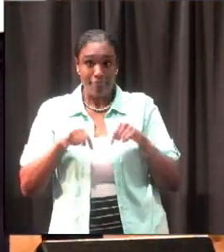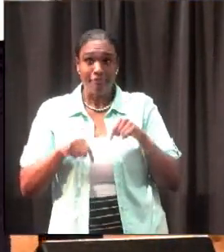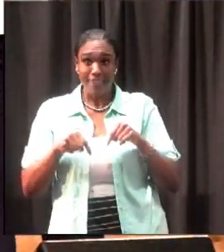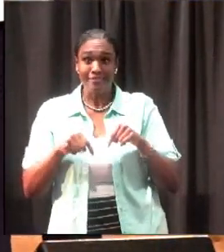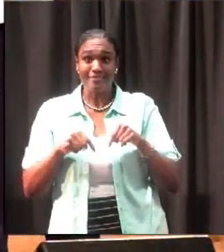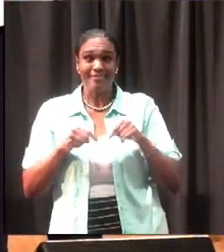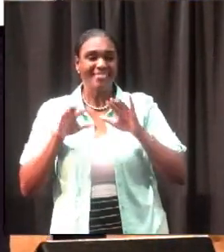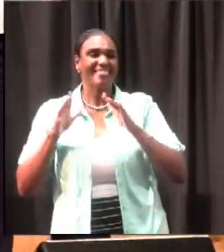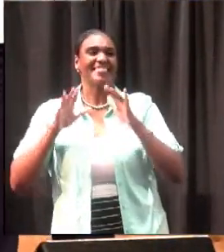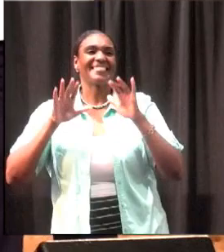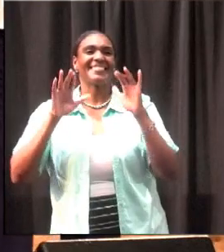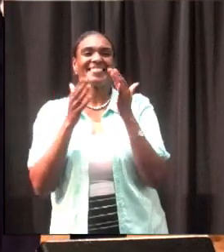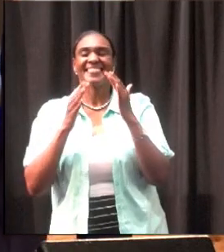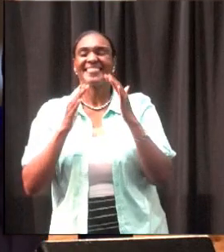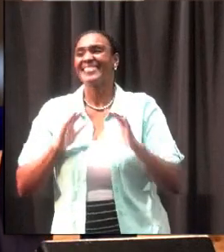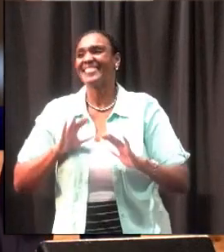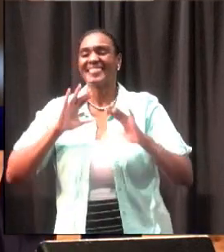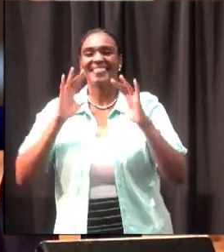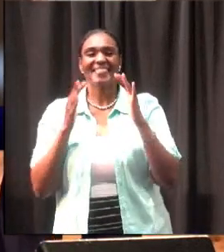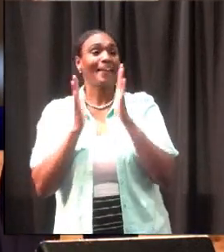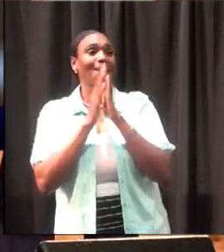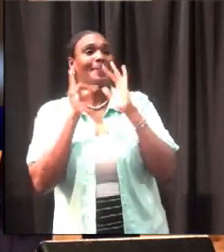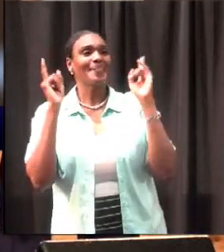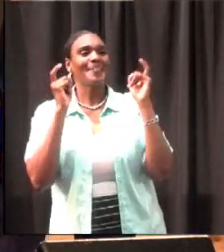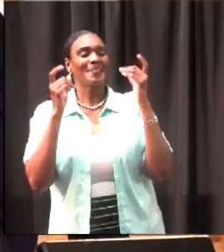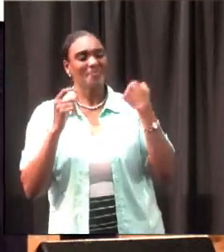Hallelujah. We will love you, oh God.